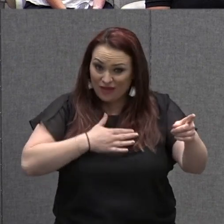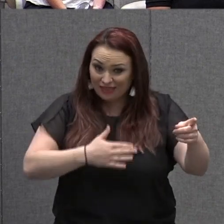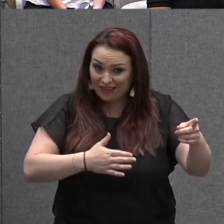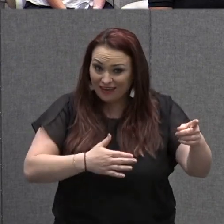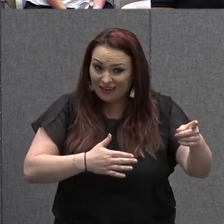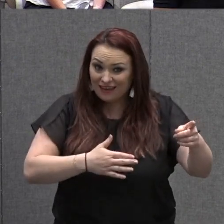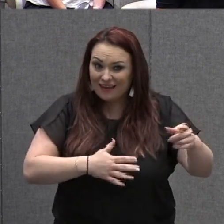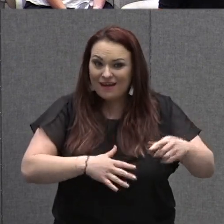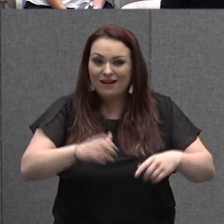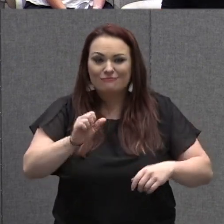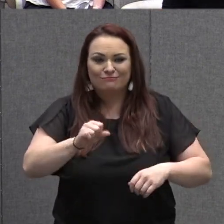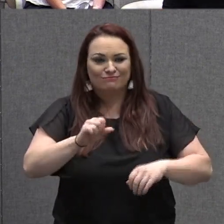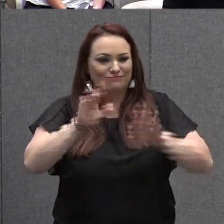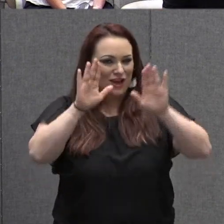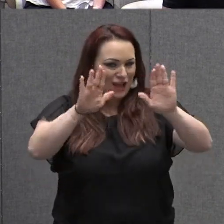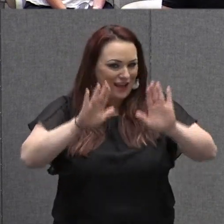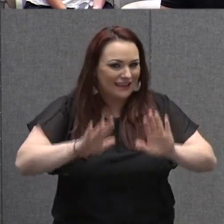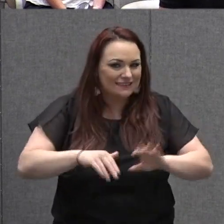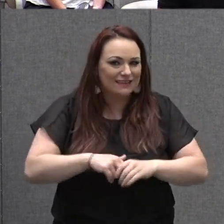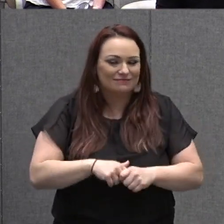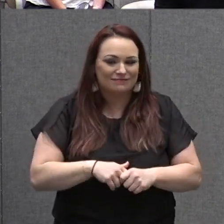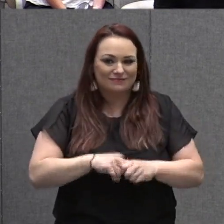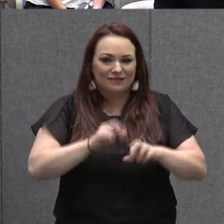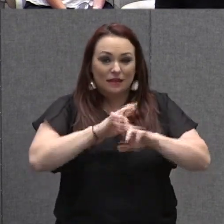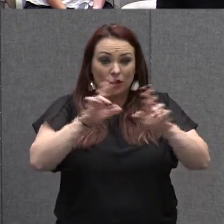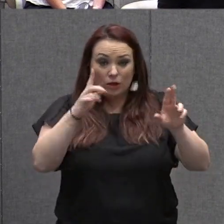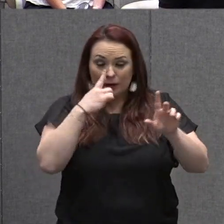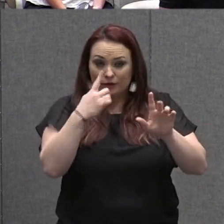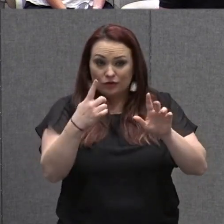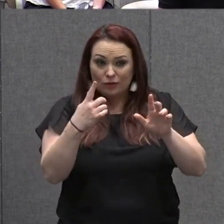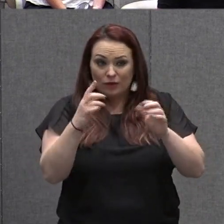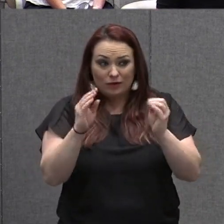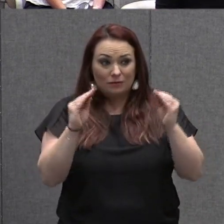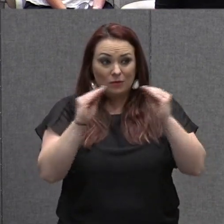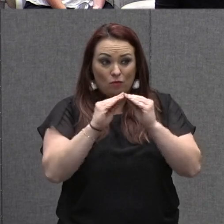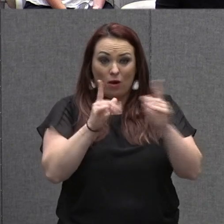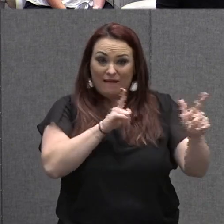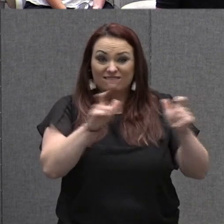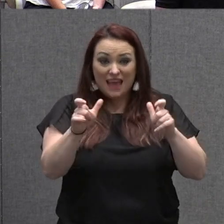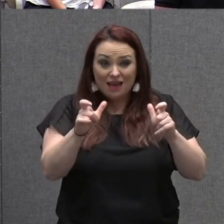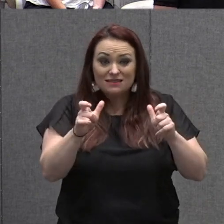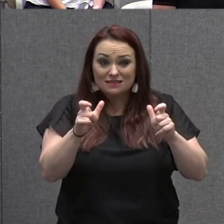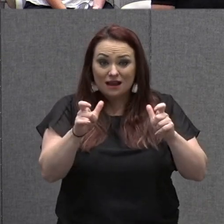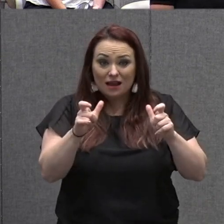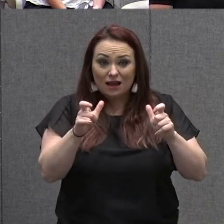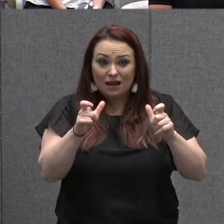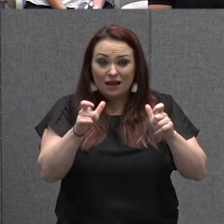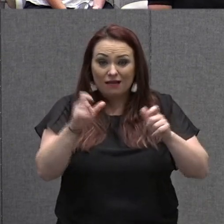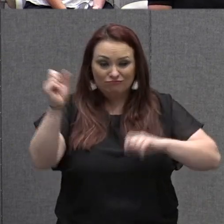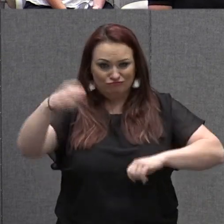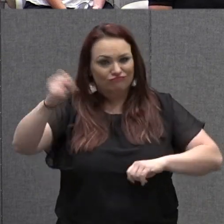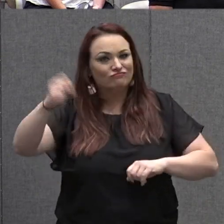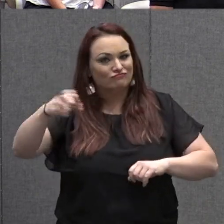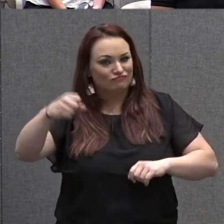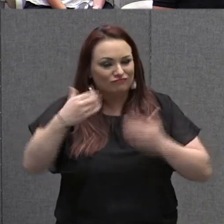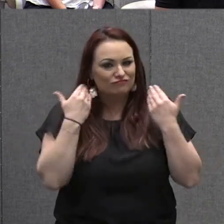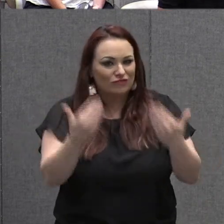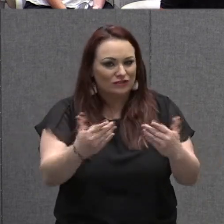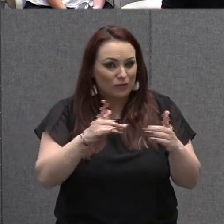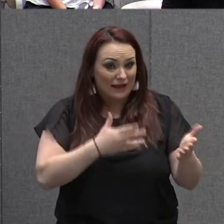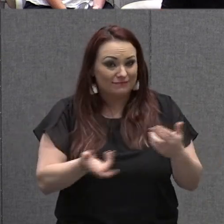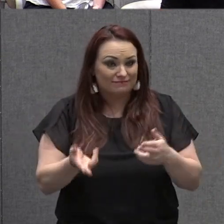Awesome. Now, let's get tricky. Do we want to go faster? Yeah, let's go fast. Okay.